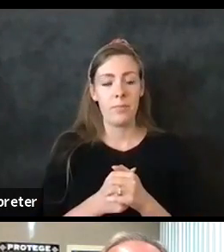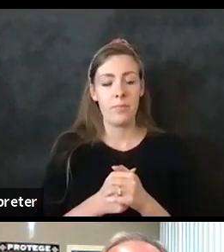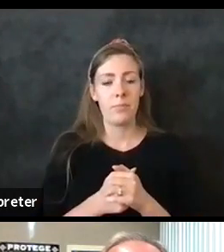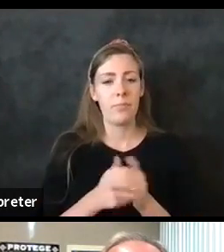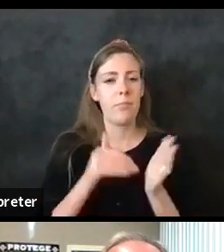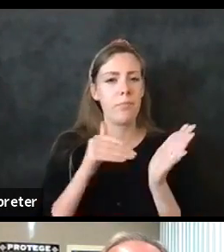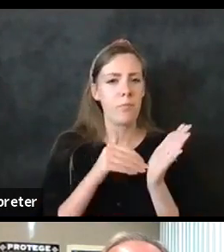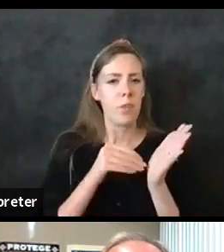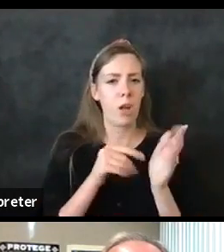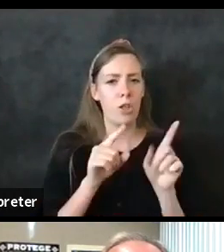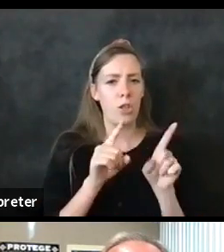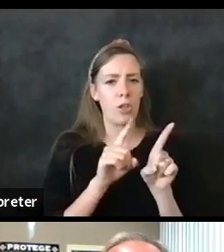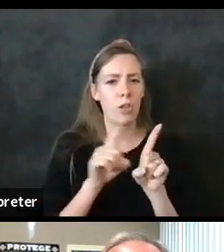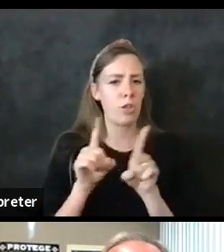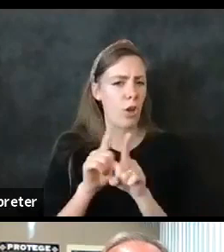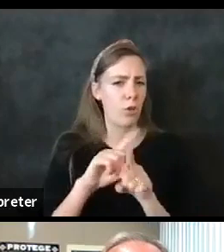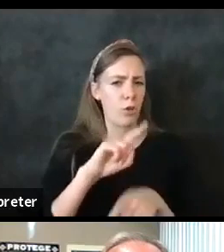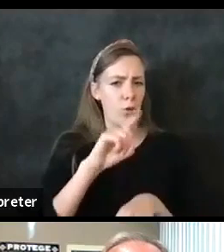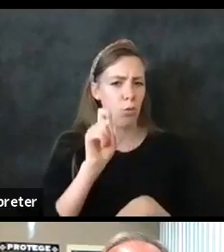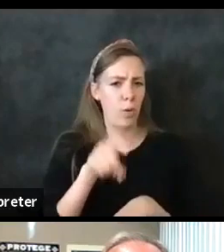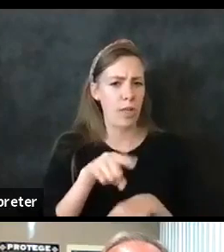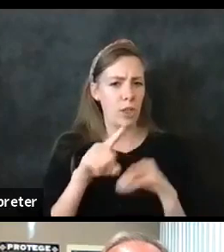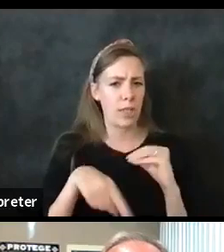some questions out there about